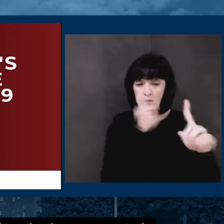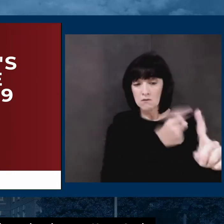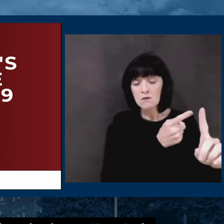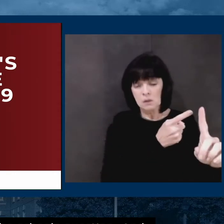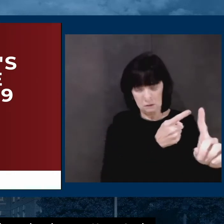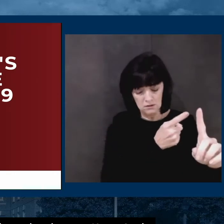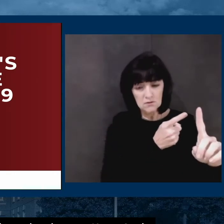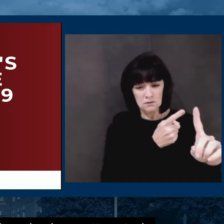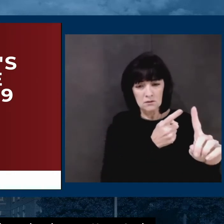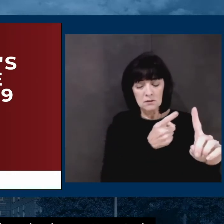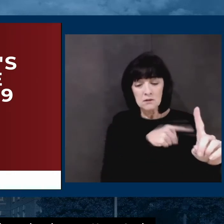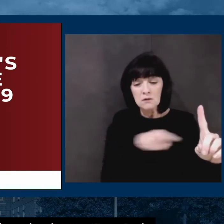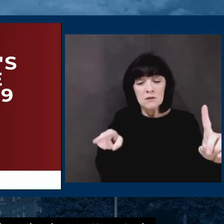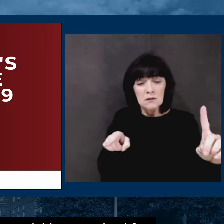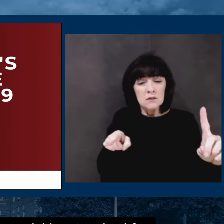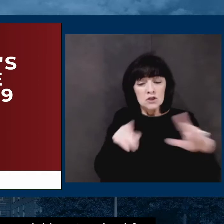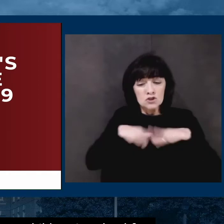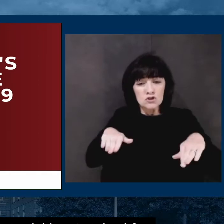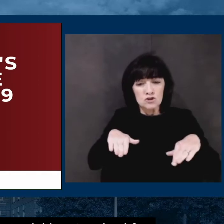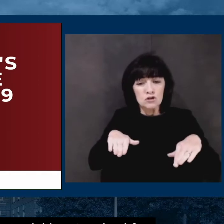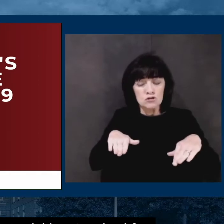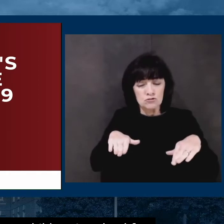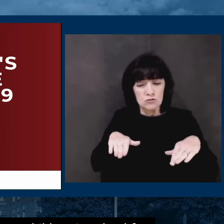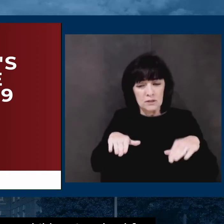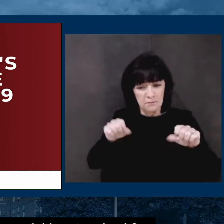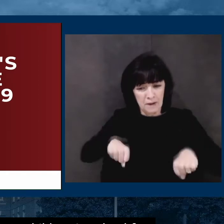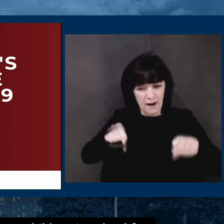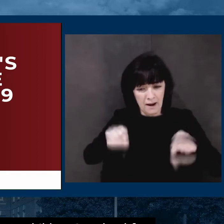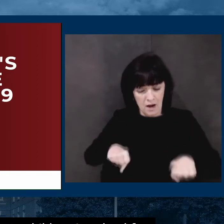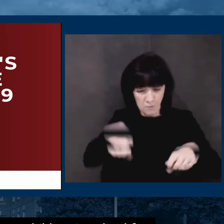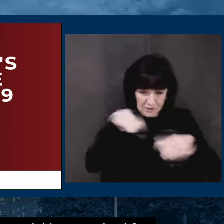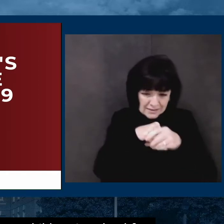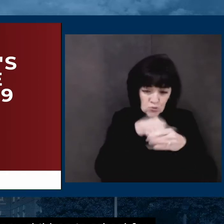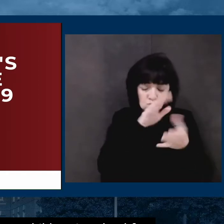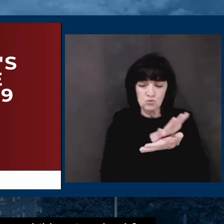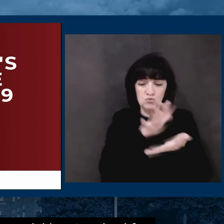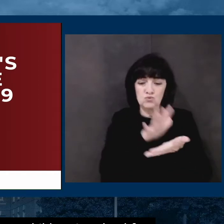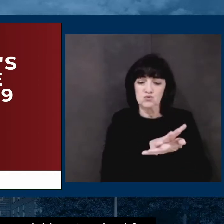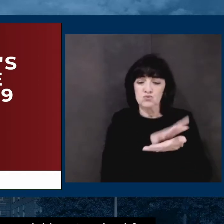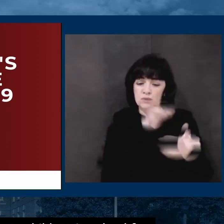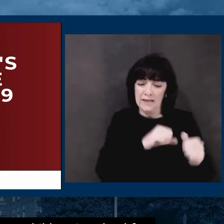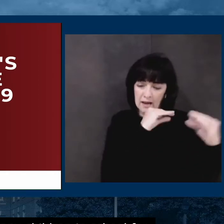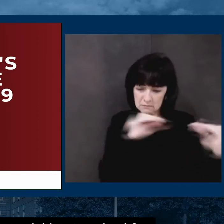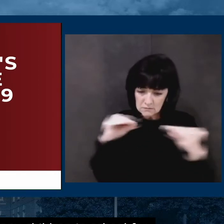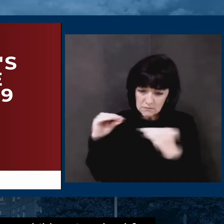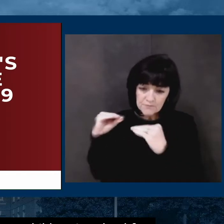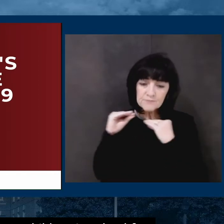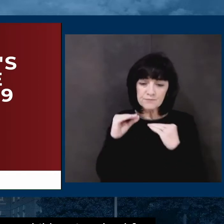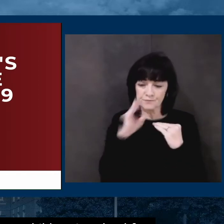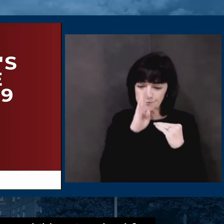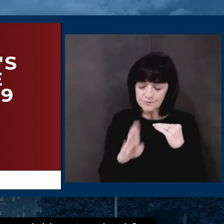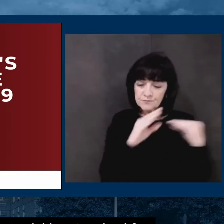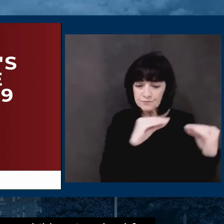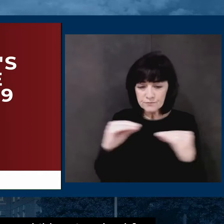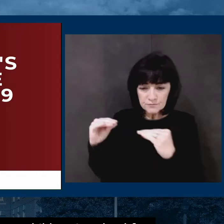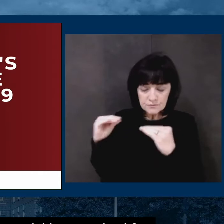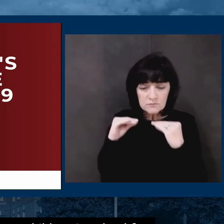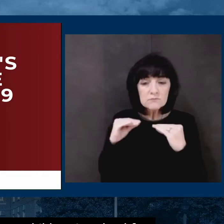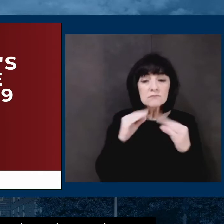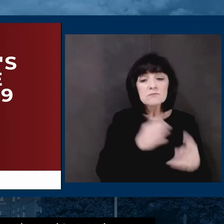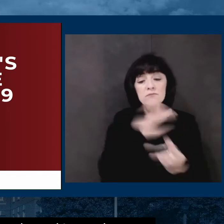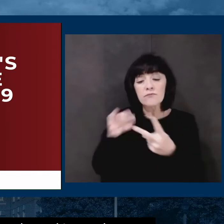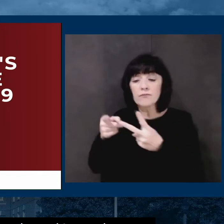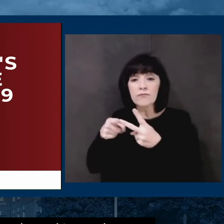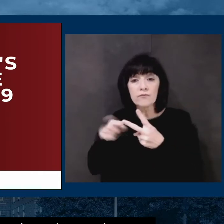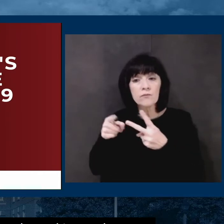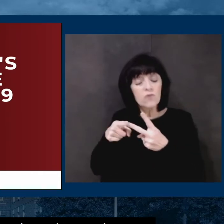in-person learning as possible, and to keep as many people working and as many businesses operating as safely